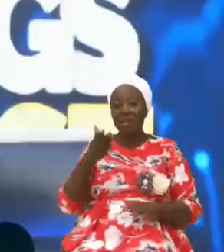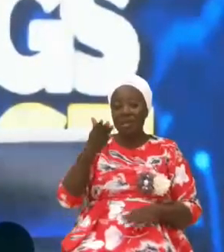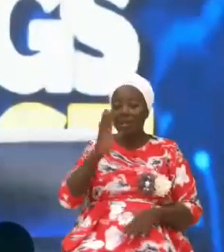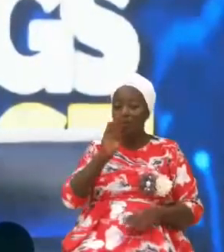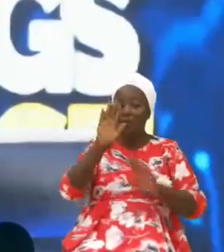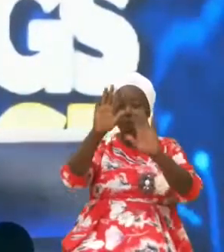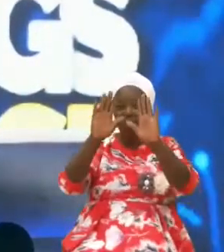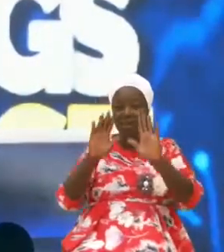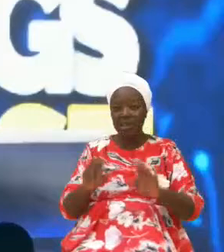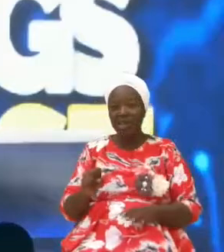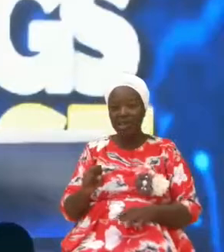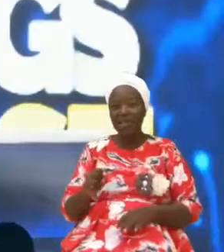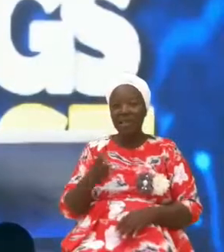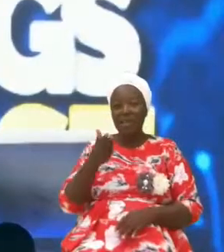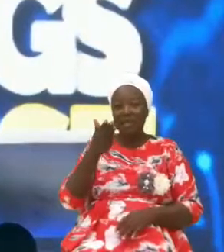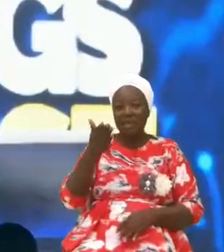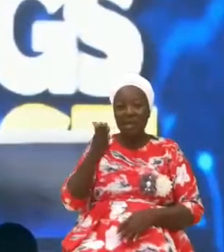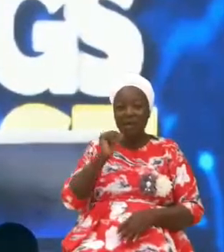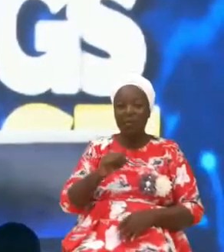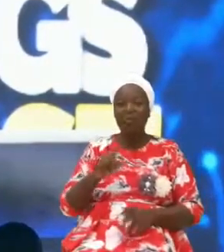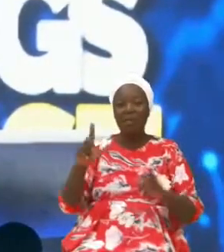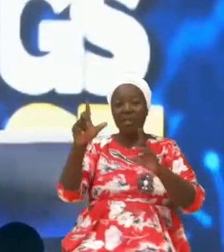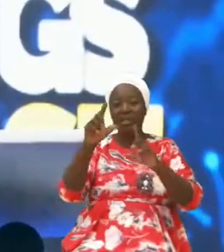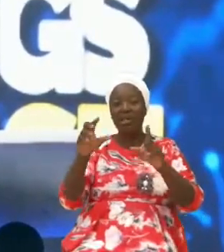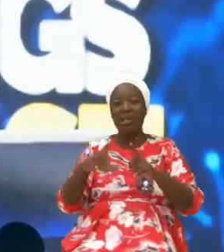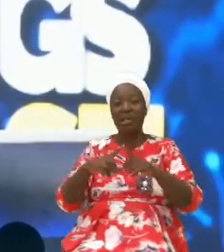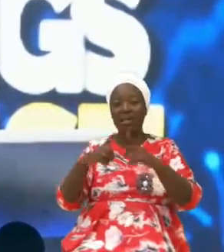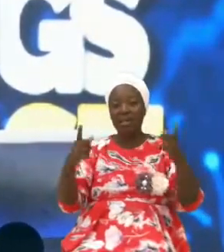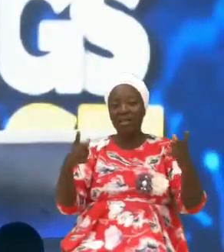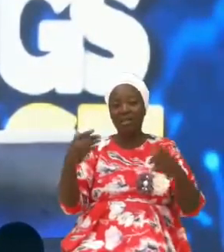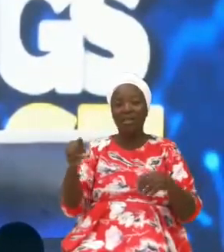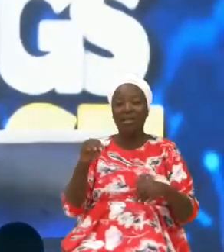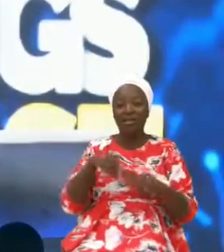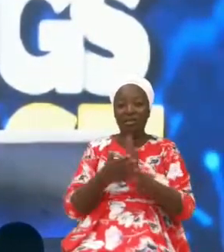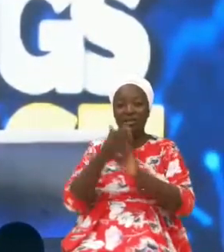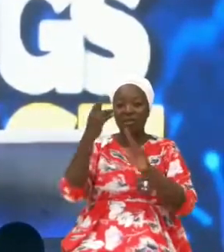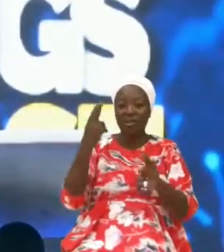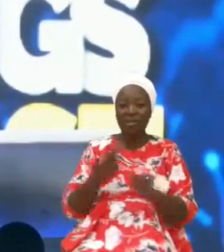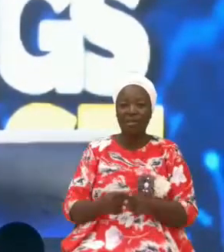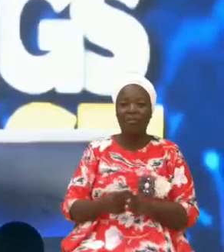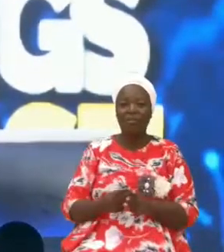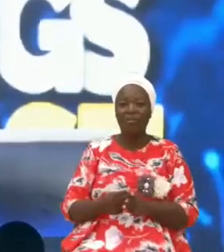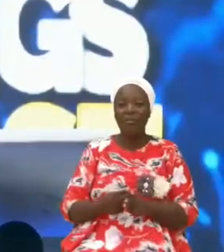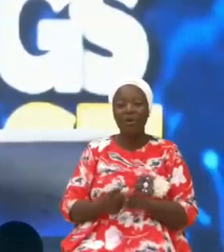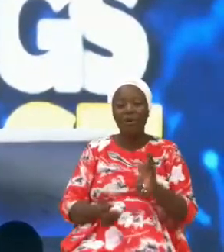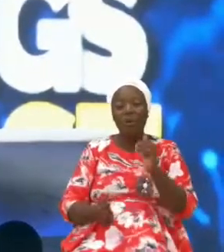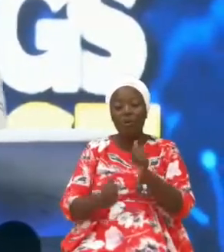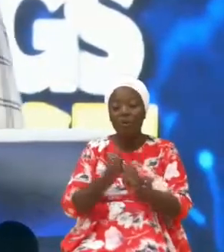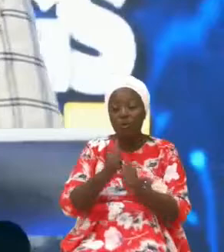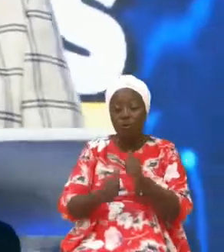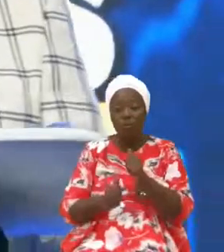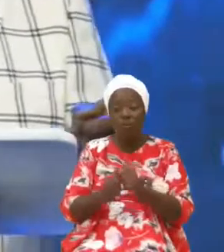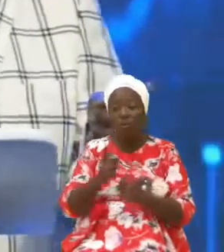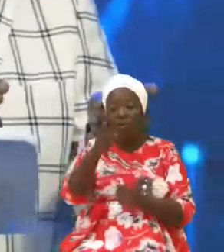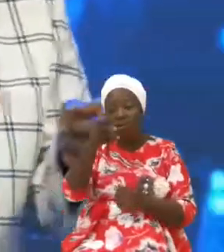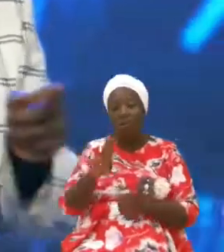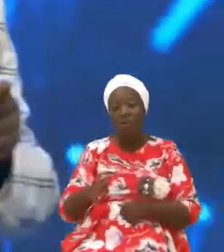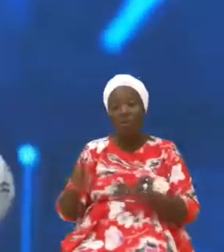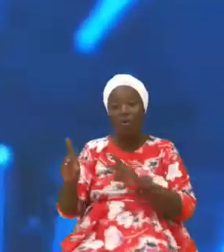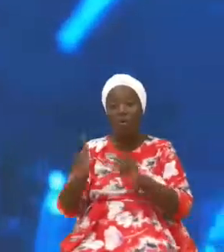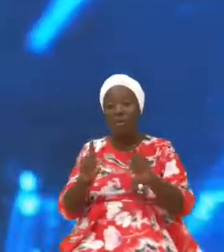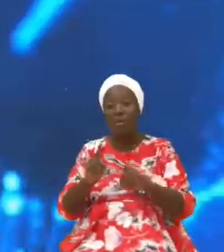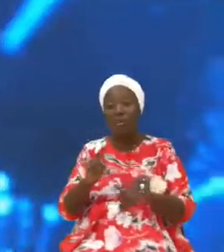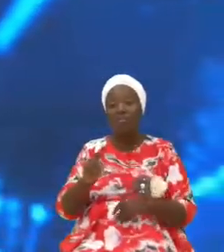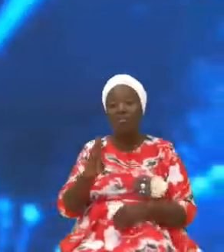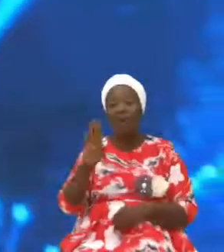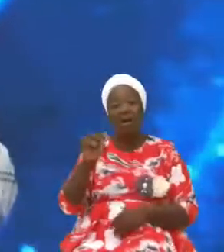miracles. There will be wonders. There will be signs in Jesus' name, which